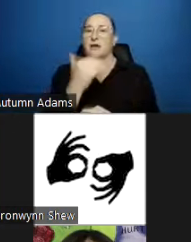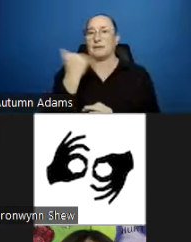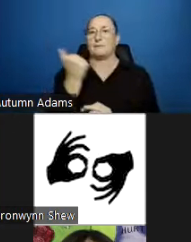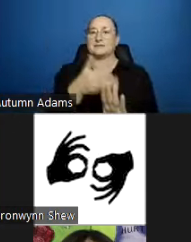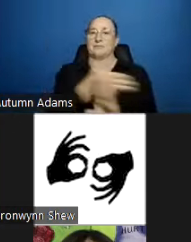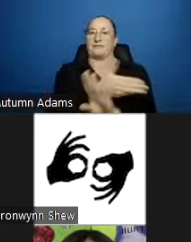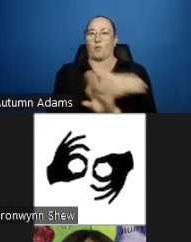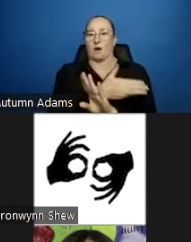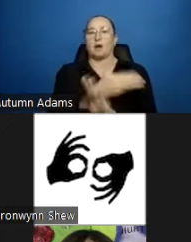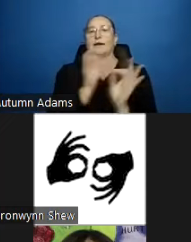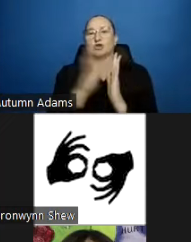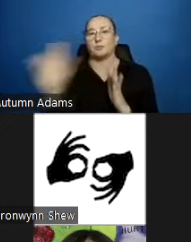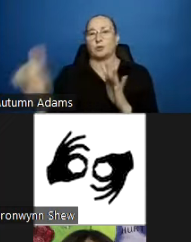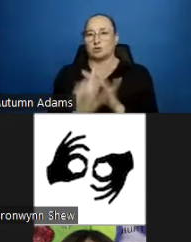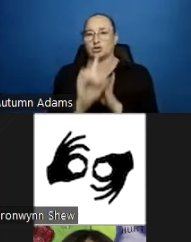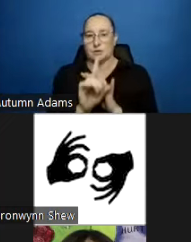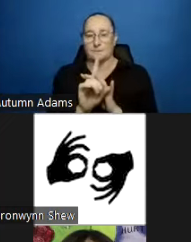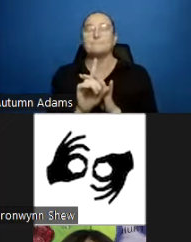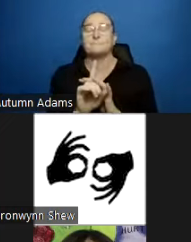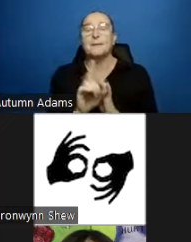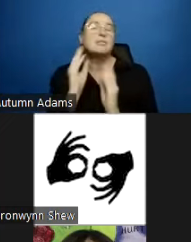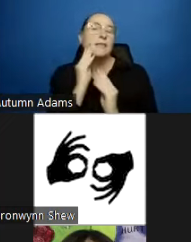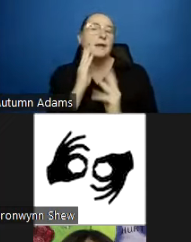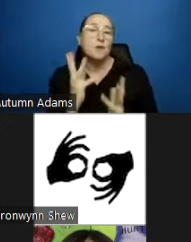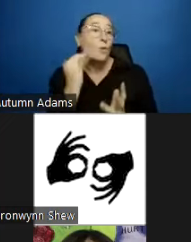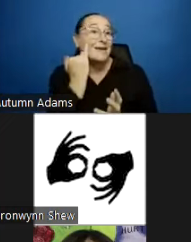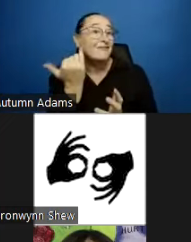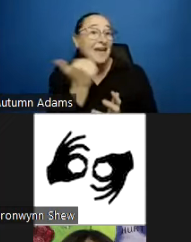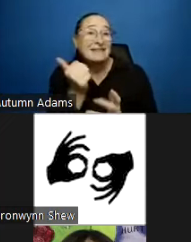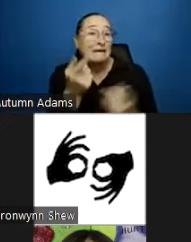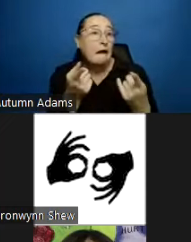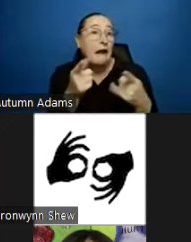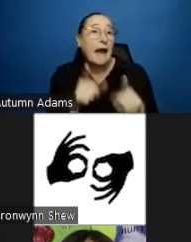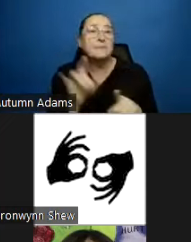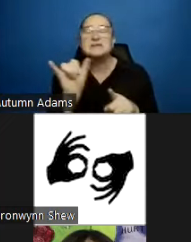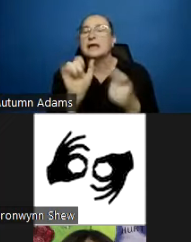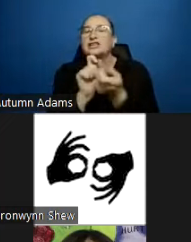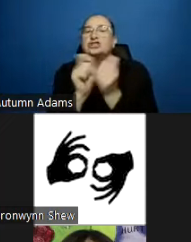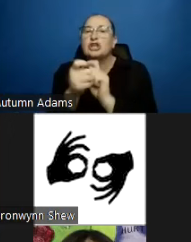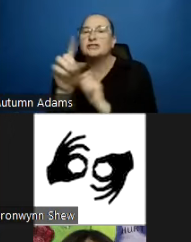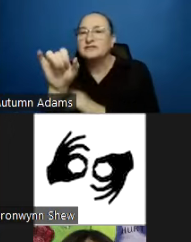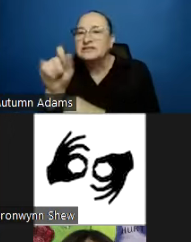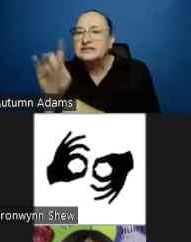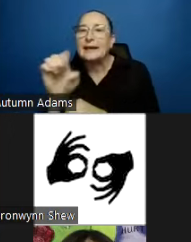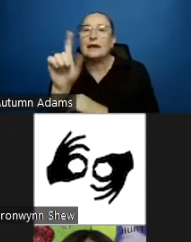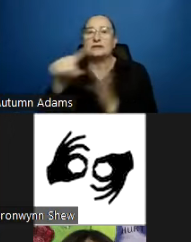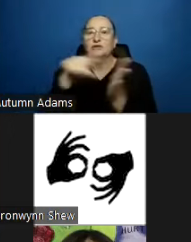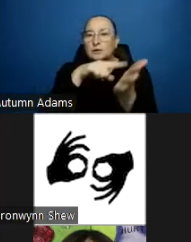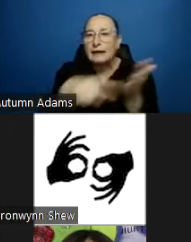time. And let them know, if anything else happens, like a change of date or you need to cancel, please let us